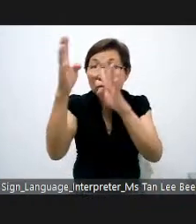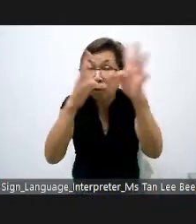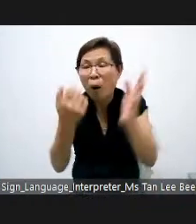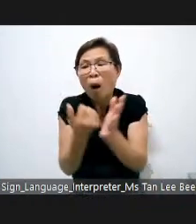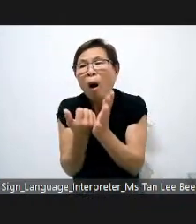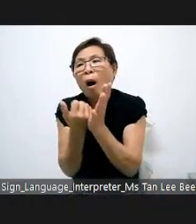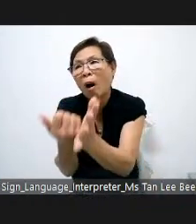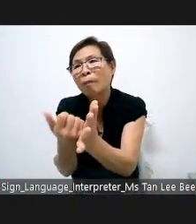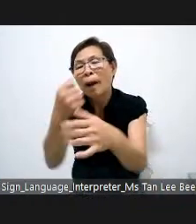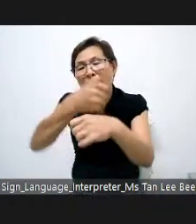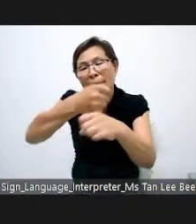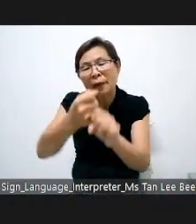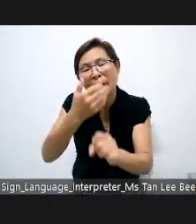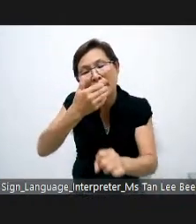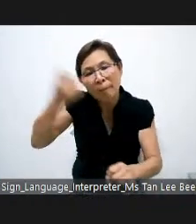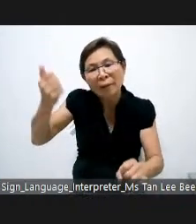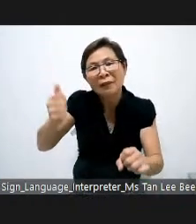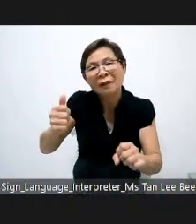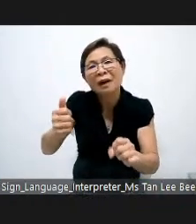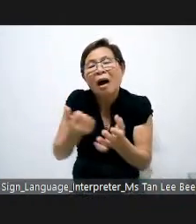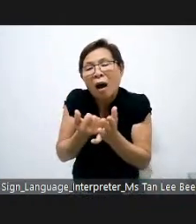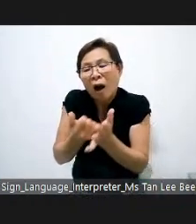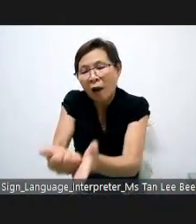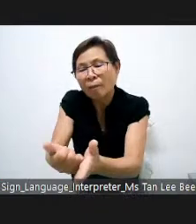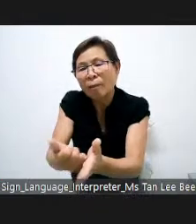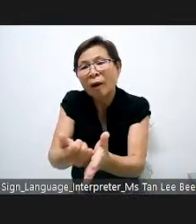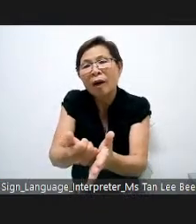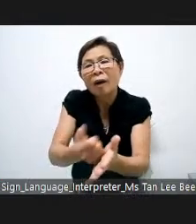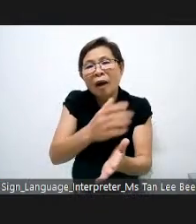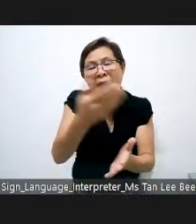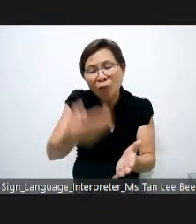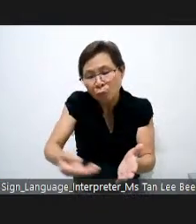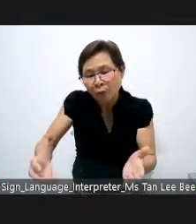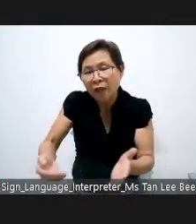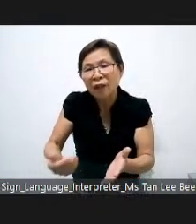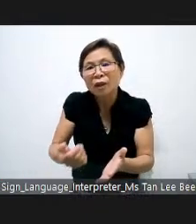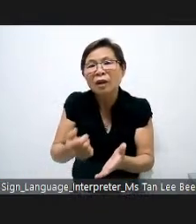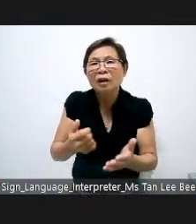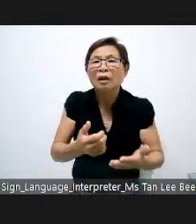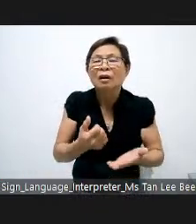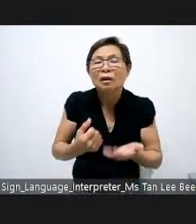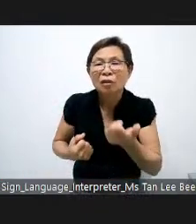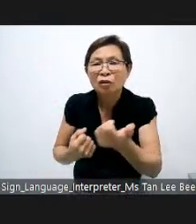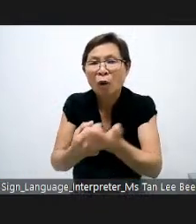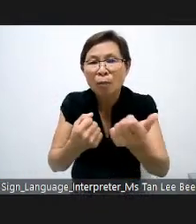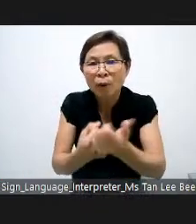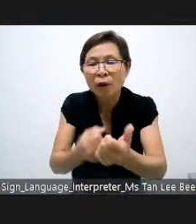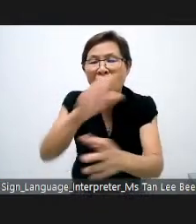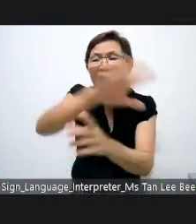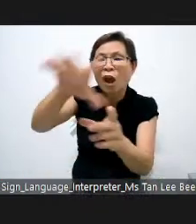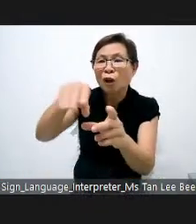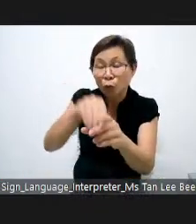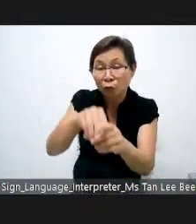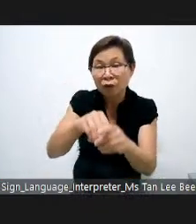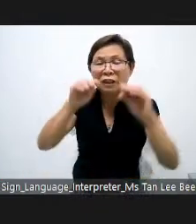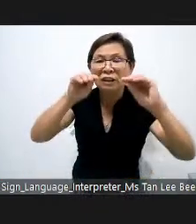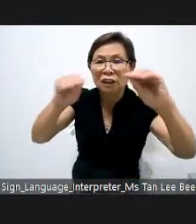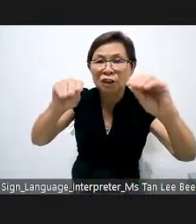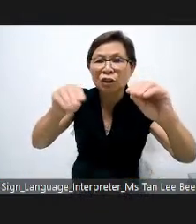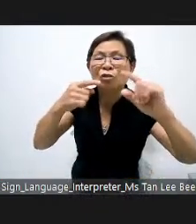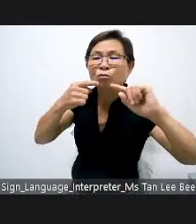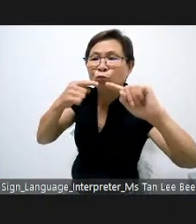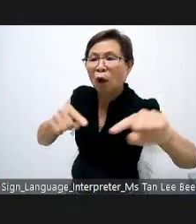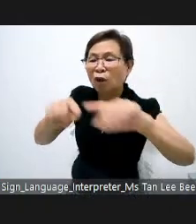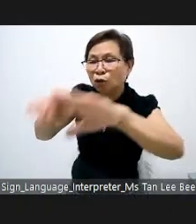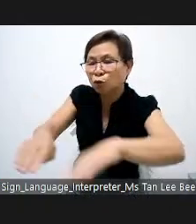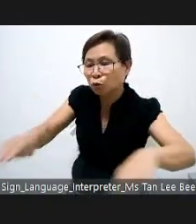in building a better intervention and tools that will contribute in creating inclusive teaching practices to respond to